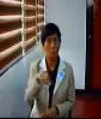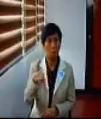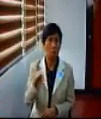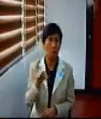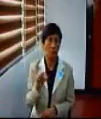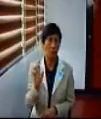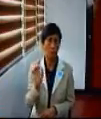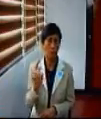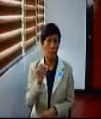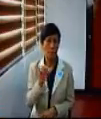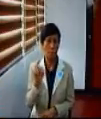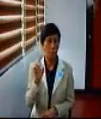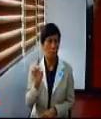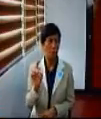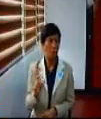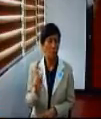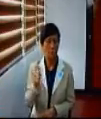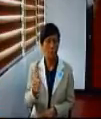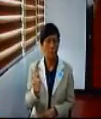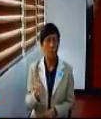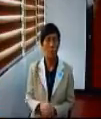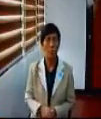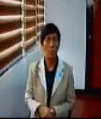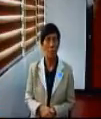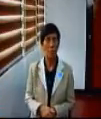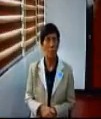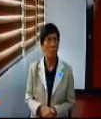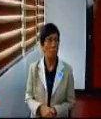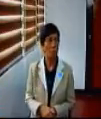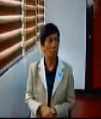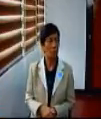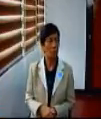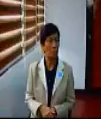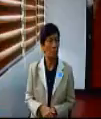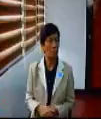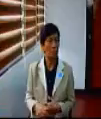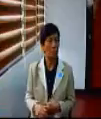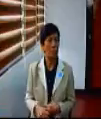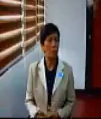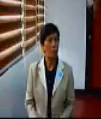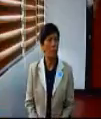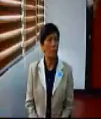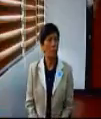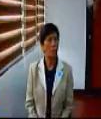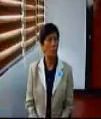QQQ-8-A. For confirmation of Attorney Esguerra, Your Honors.